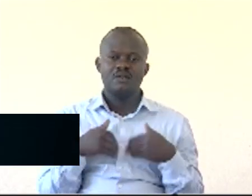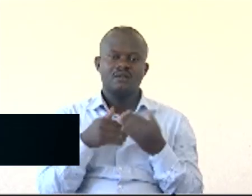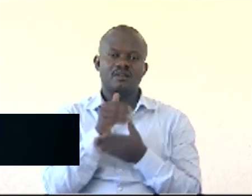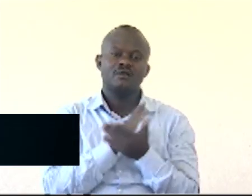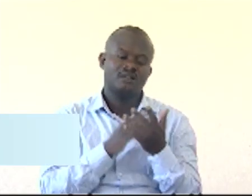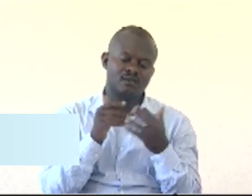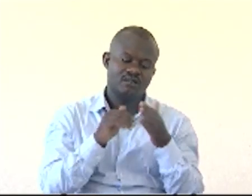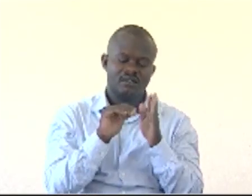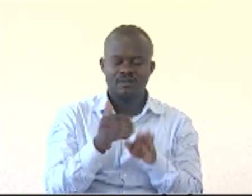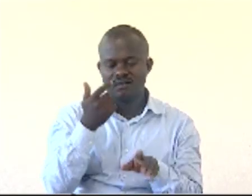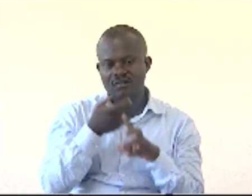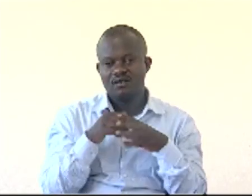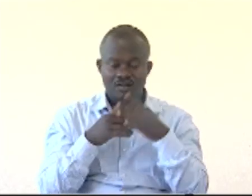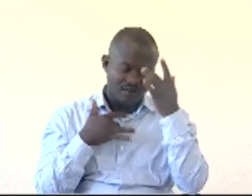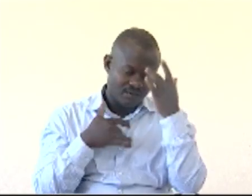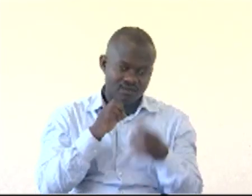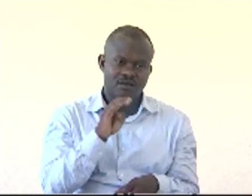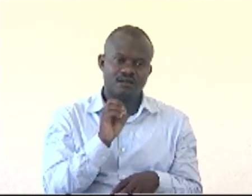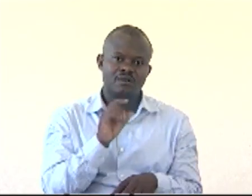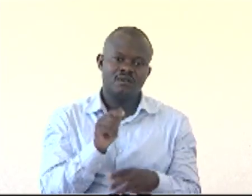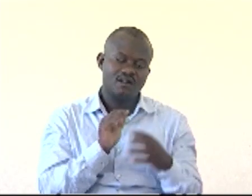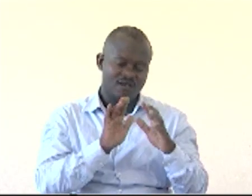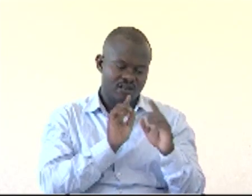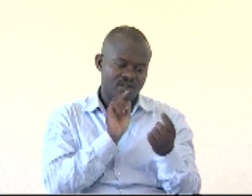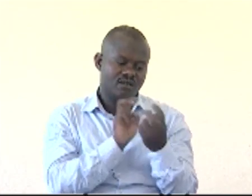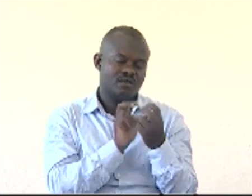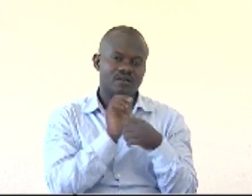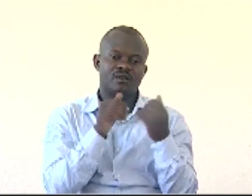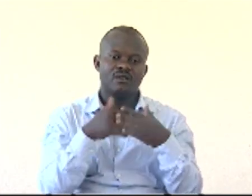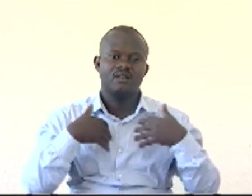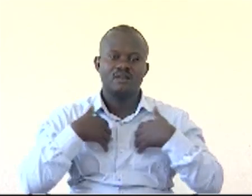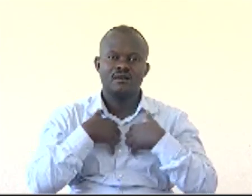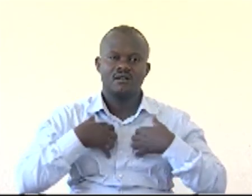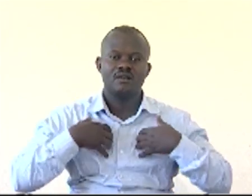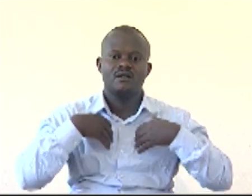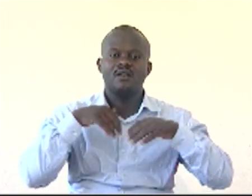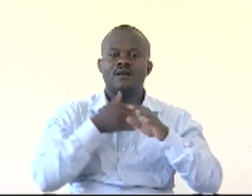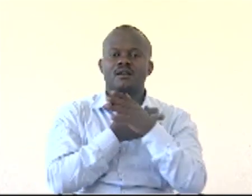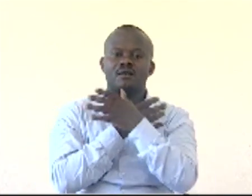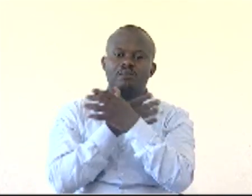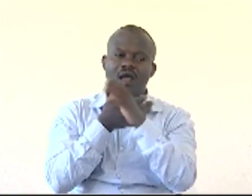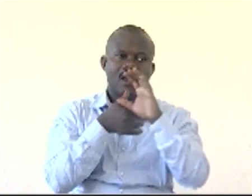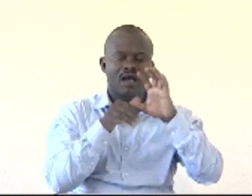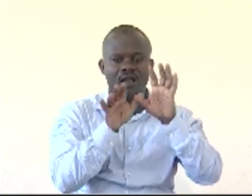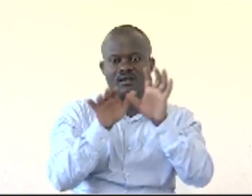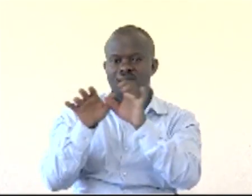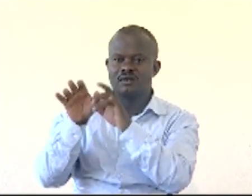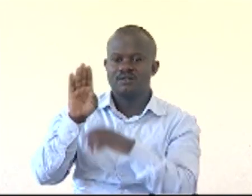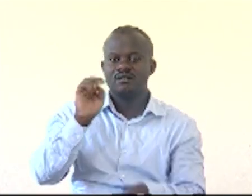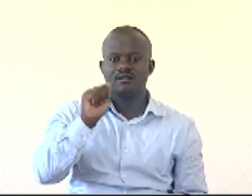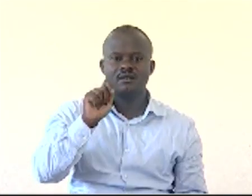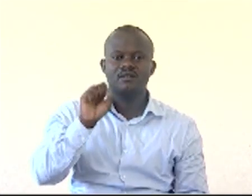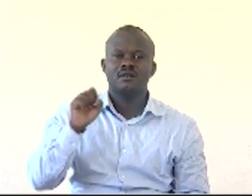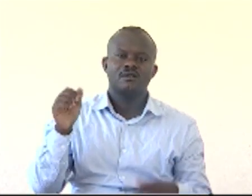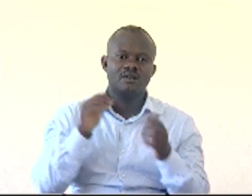who has died from the disease. Avoid contact with animals like bats and monkeys. Of